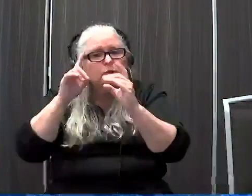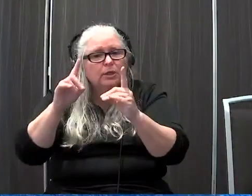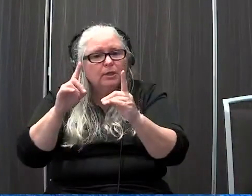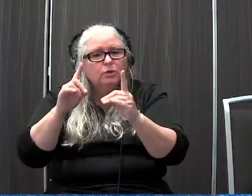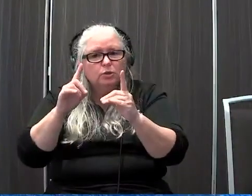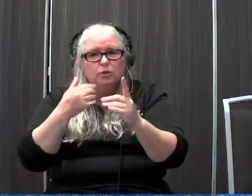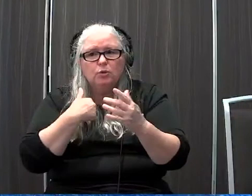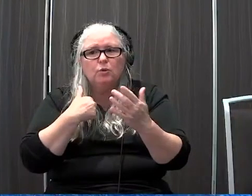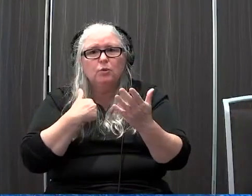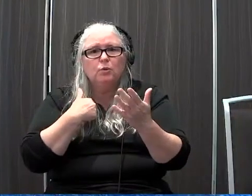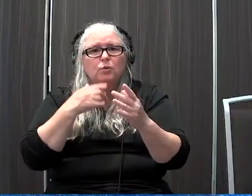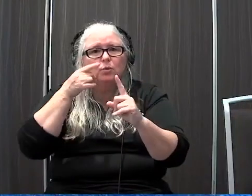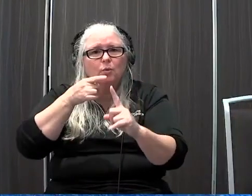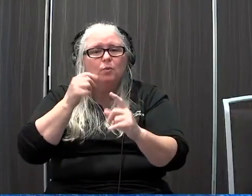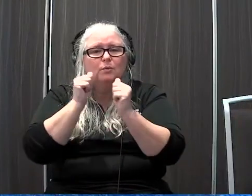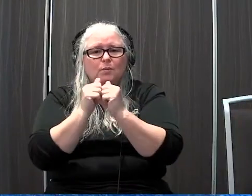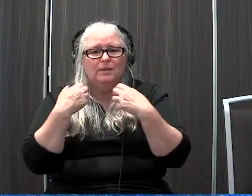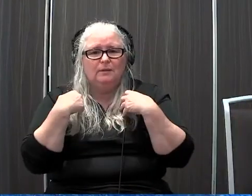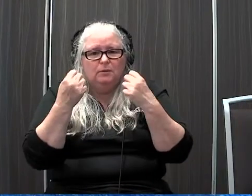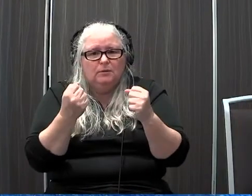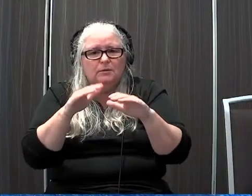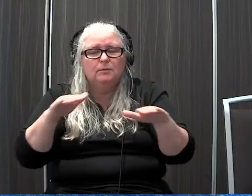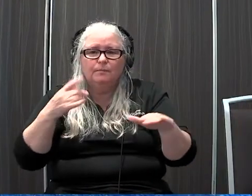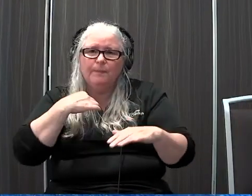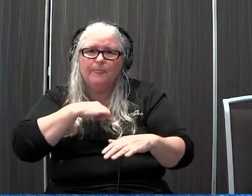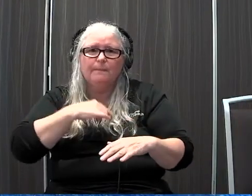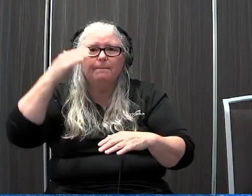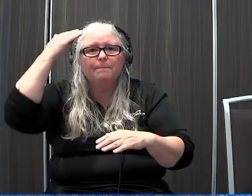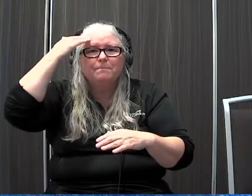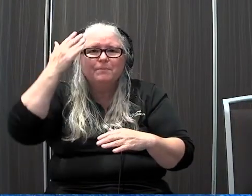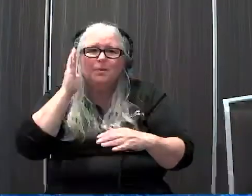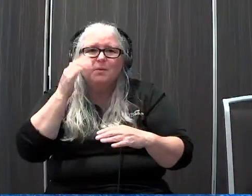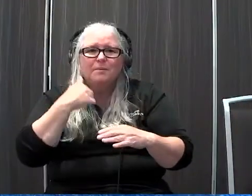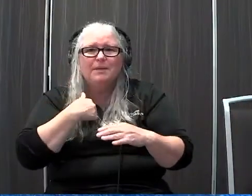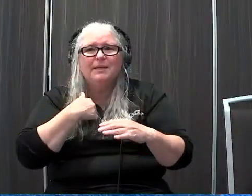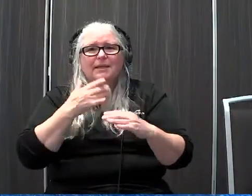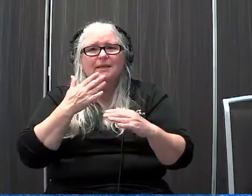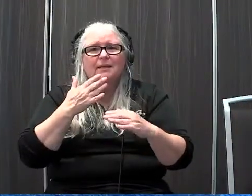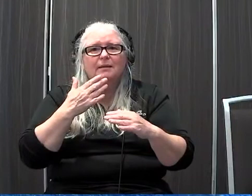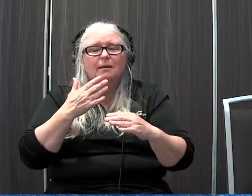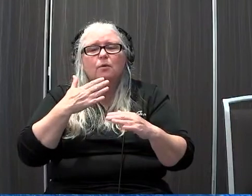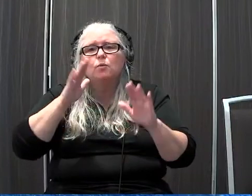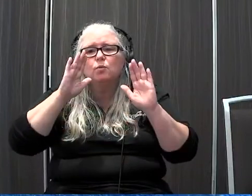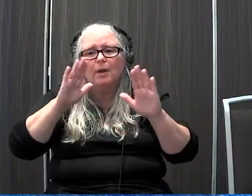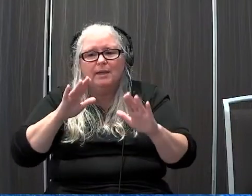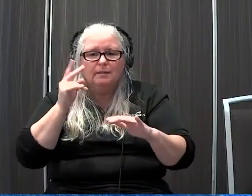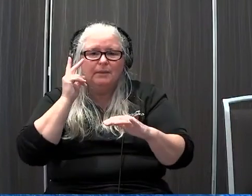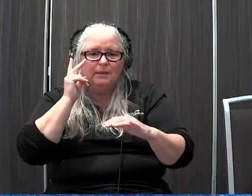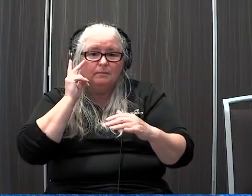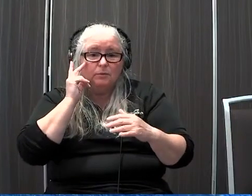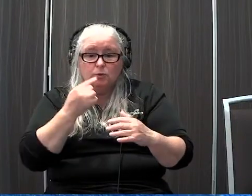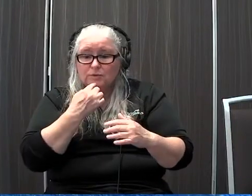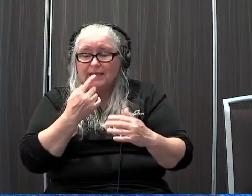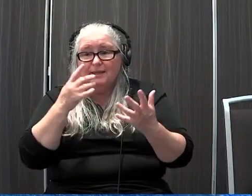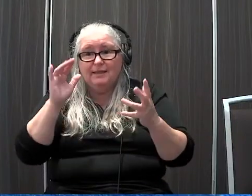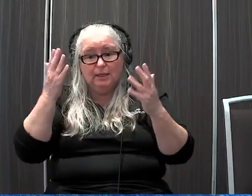great things, and it'd be really great for us to know, to be able to, like, concretely say, like, this is the range of the amazing things that kids with charge